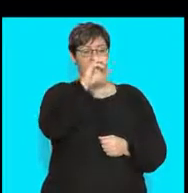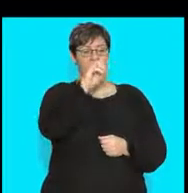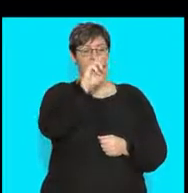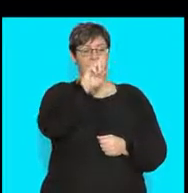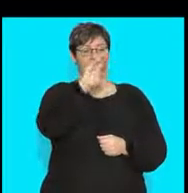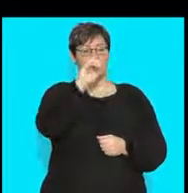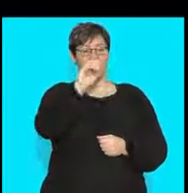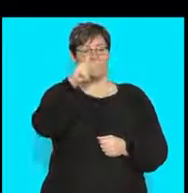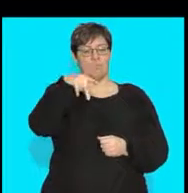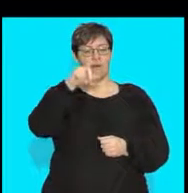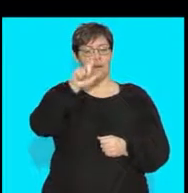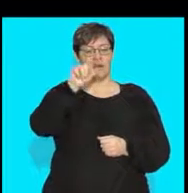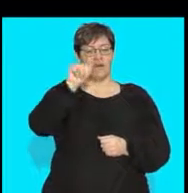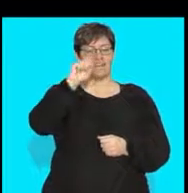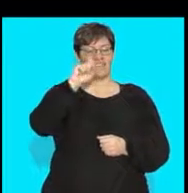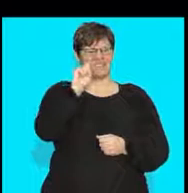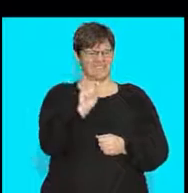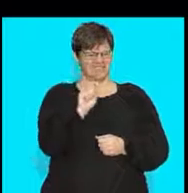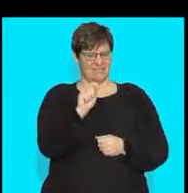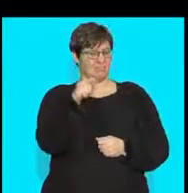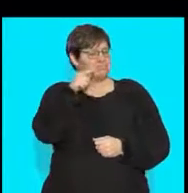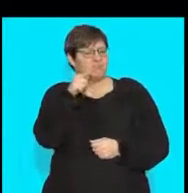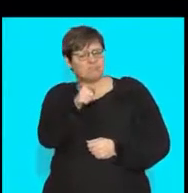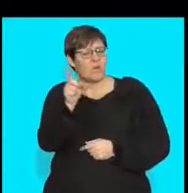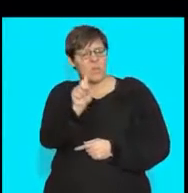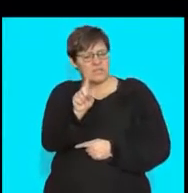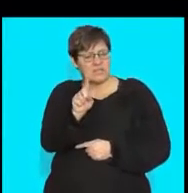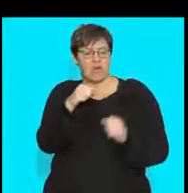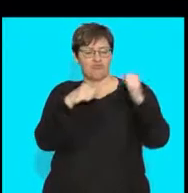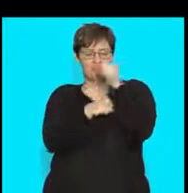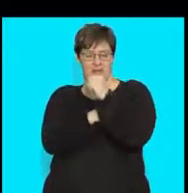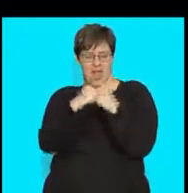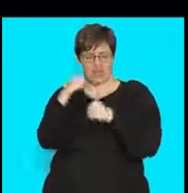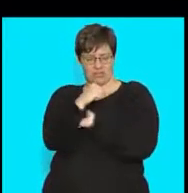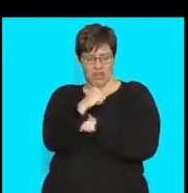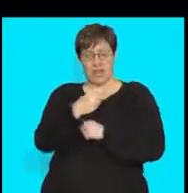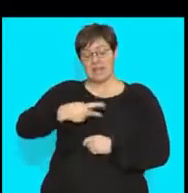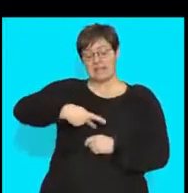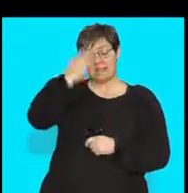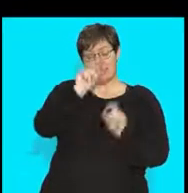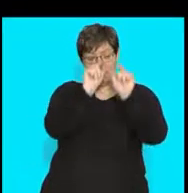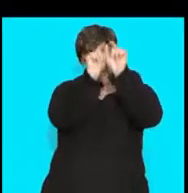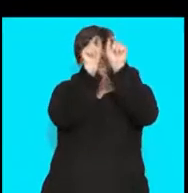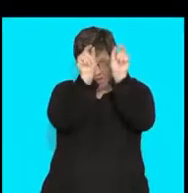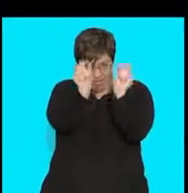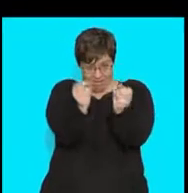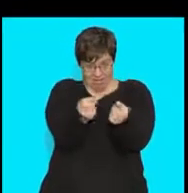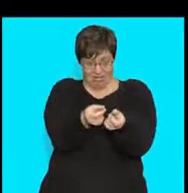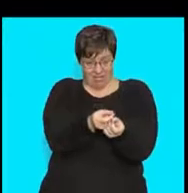very simply, what a chloroplast is a structure. It's got a double membrane.